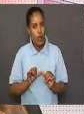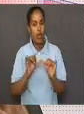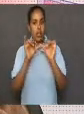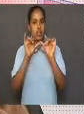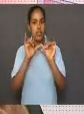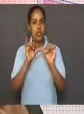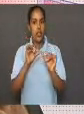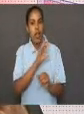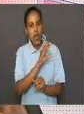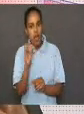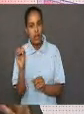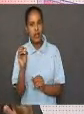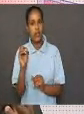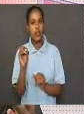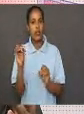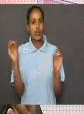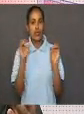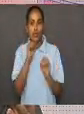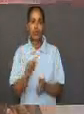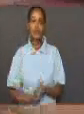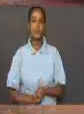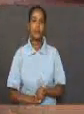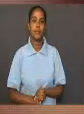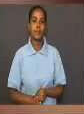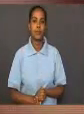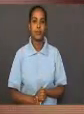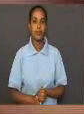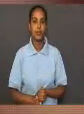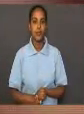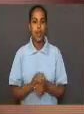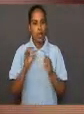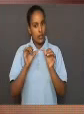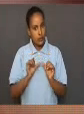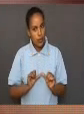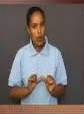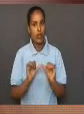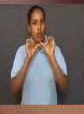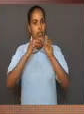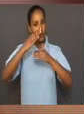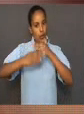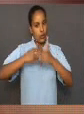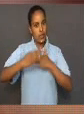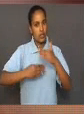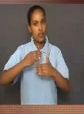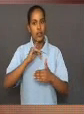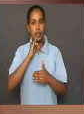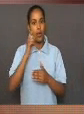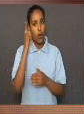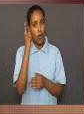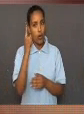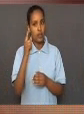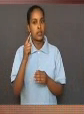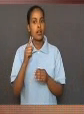spontaneous and those that are not. A spontaneous process is one